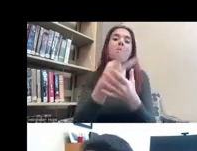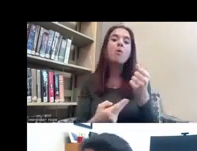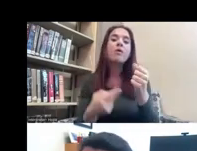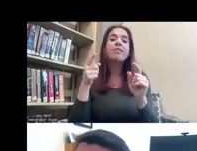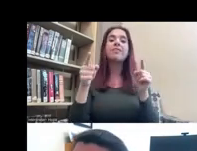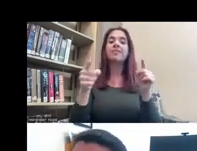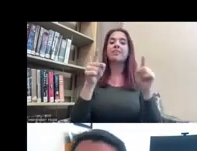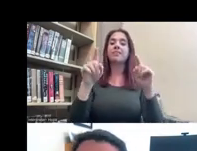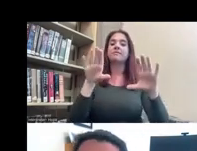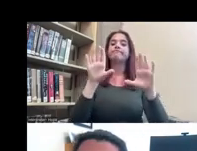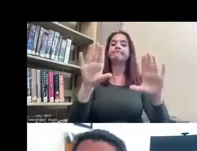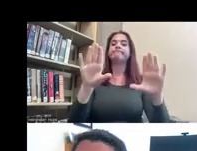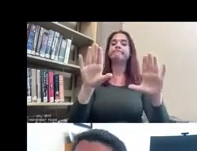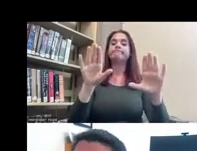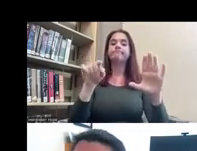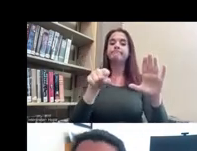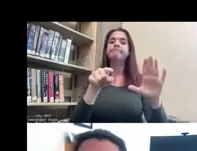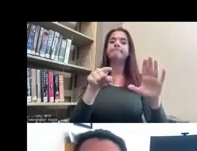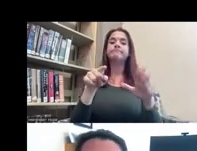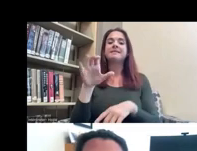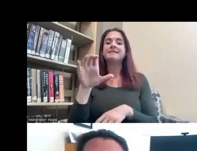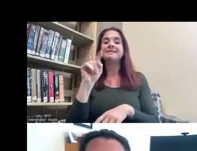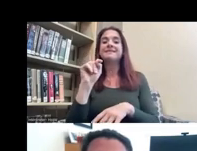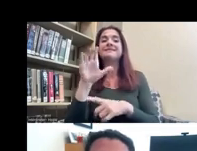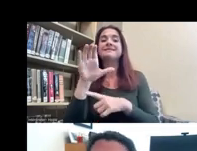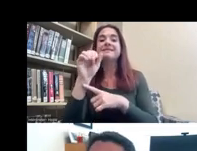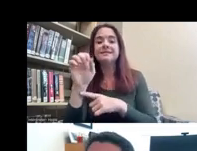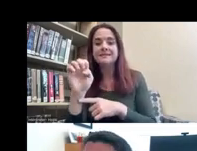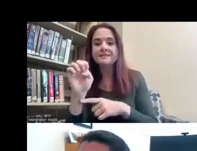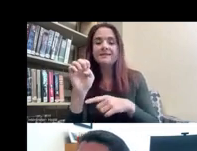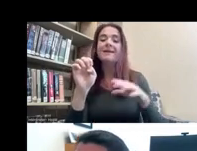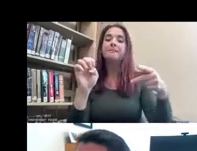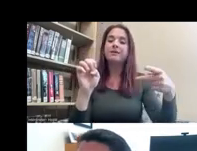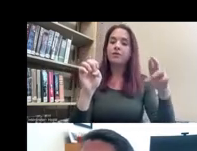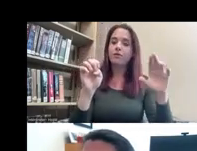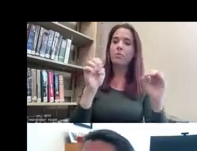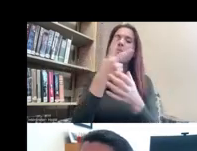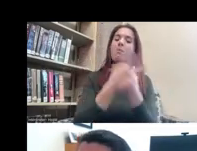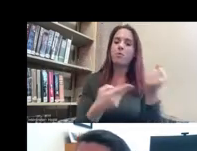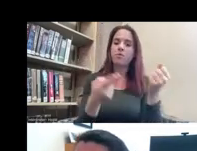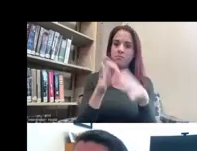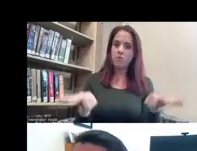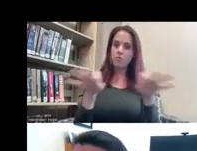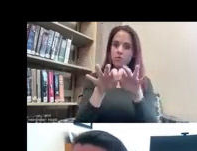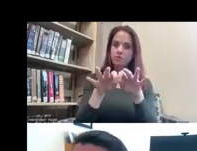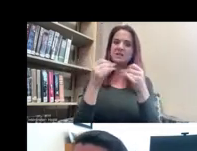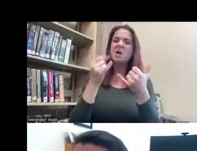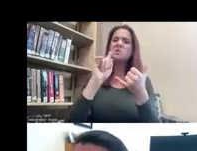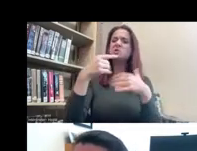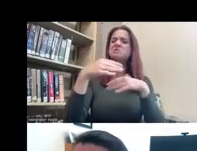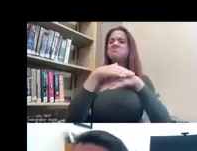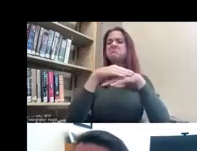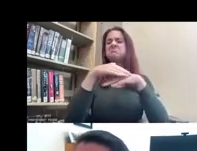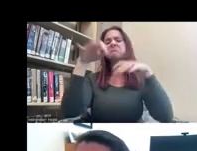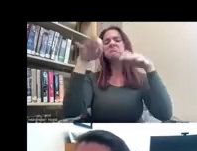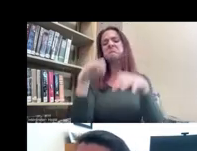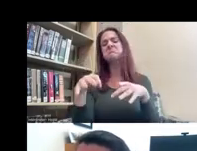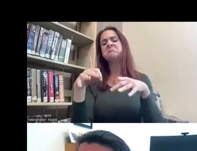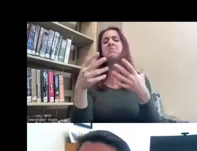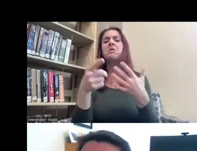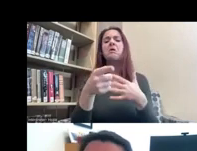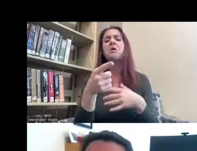and patient reported outcomes are really important. I just want to give a highlight of two studies that I think are